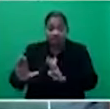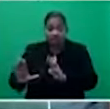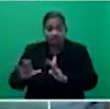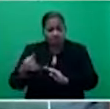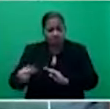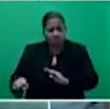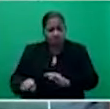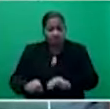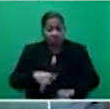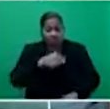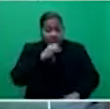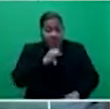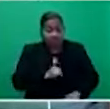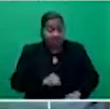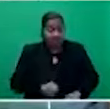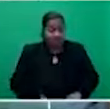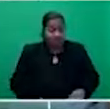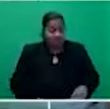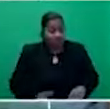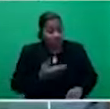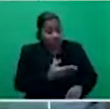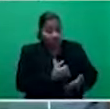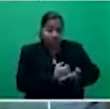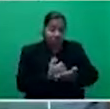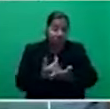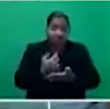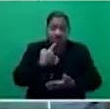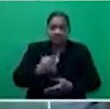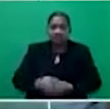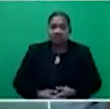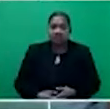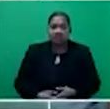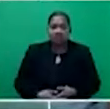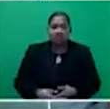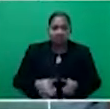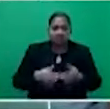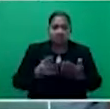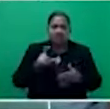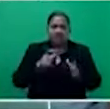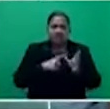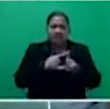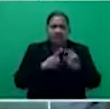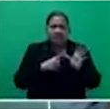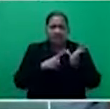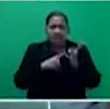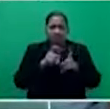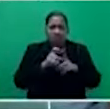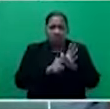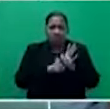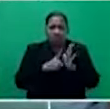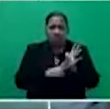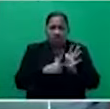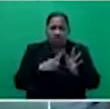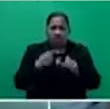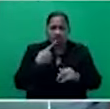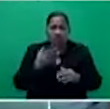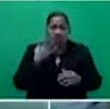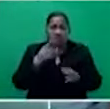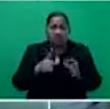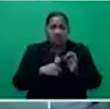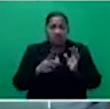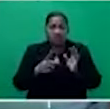As the man who he supports said recently in Takondrove, he said, when I was Prime Minister, 70% of all the top civil service were